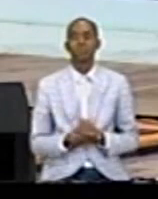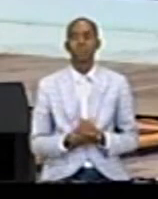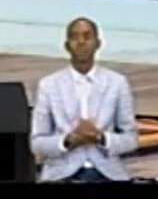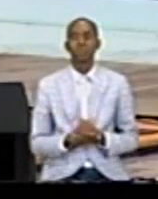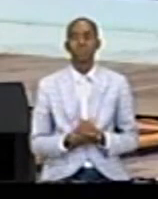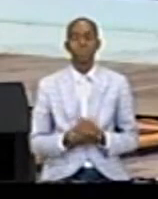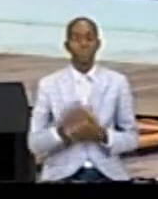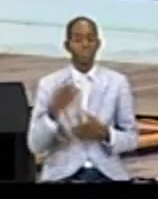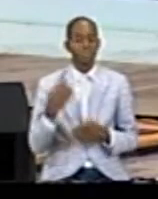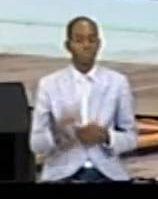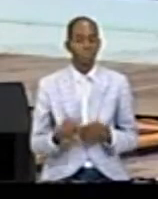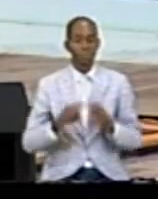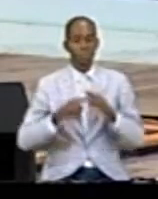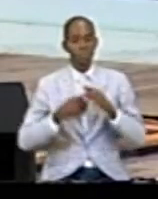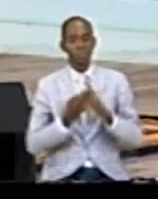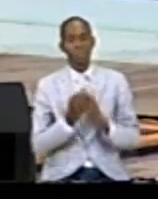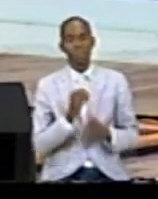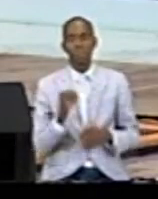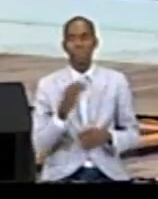Alpha and Omega.